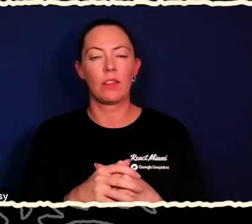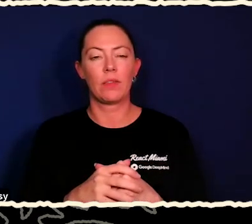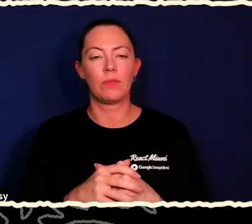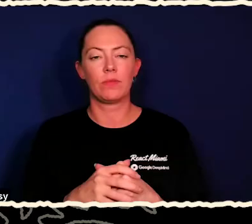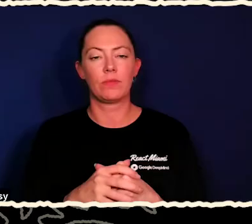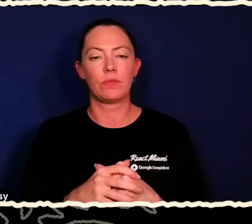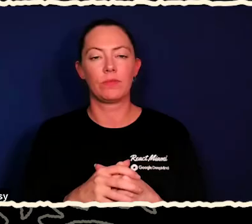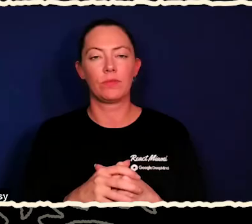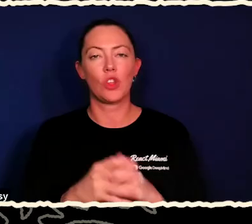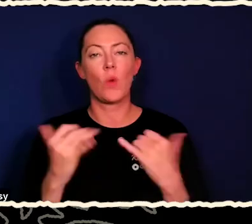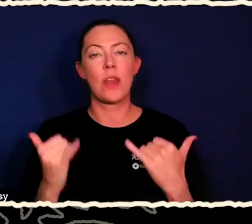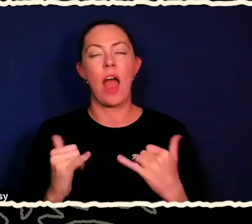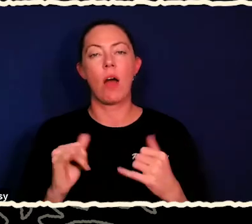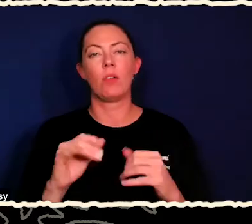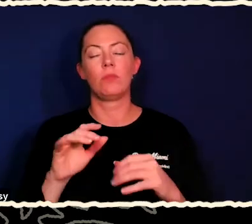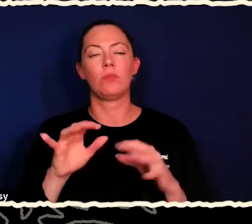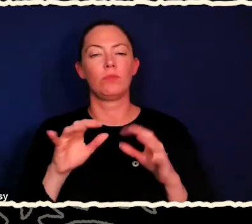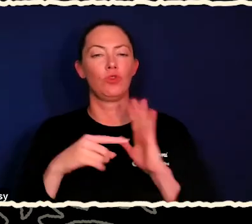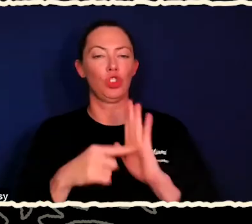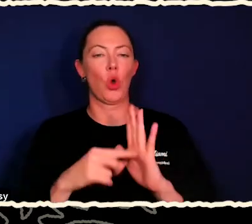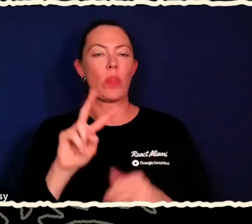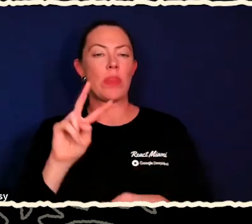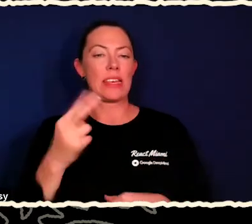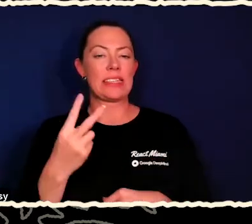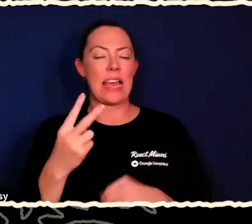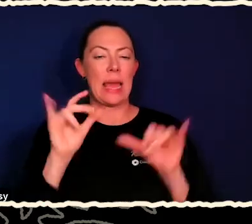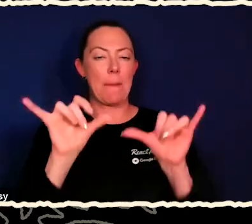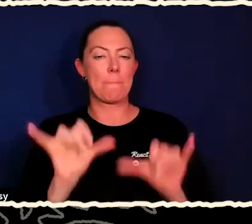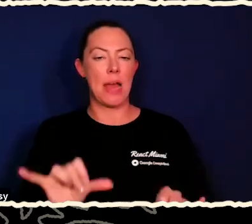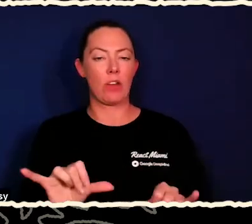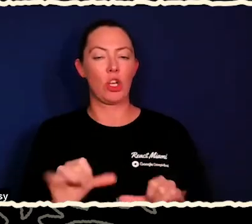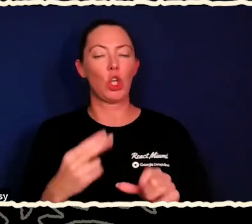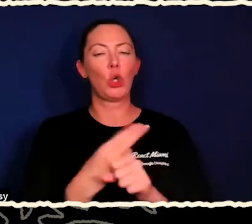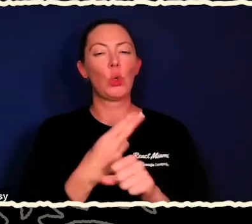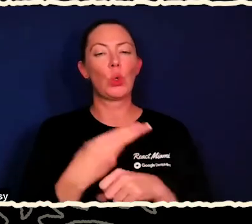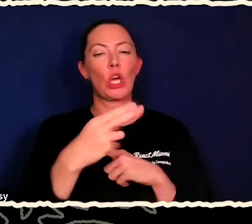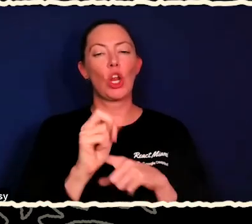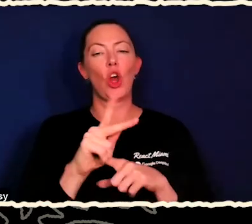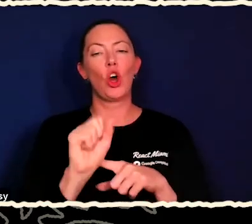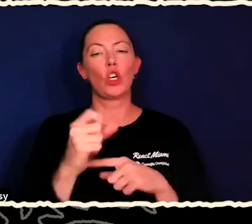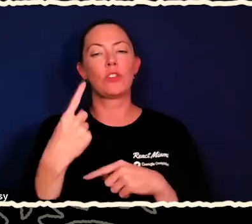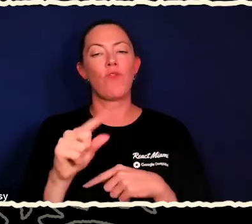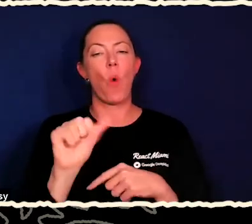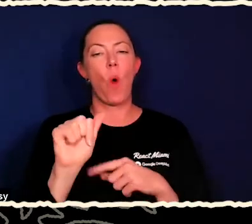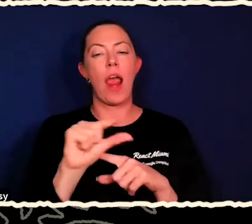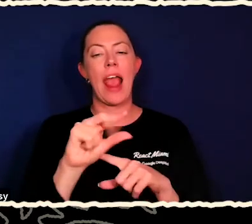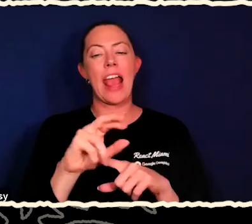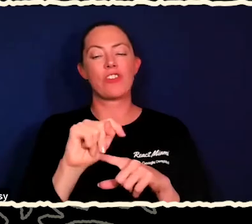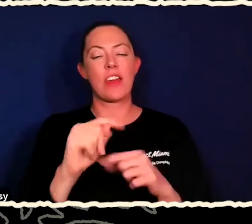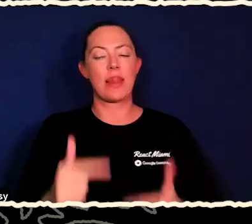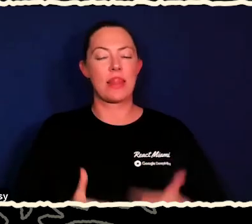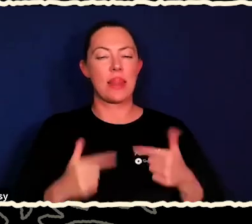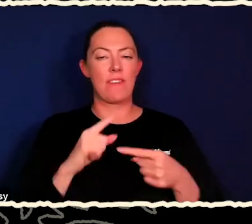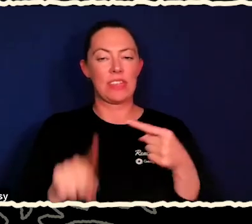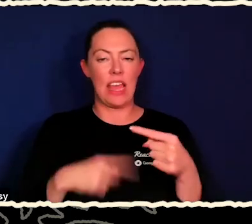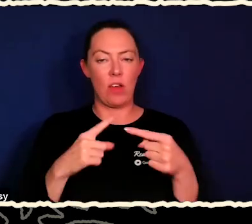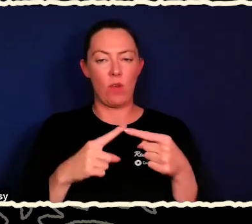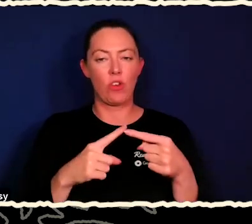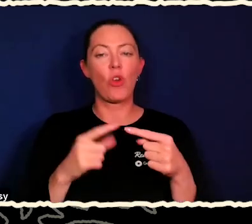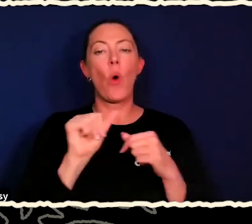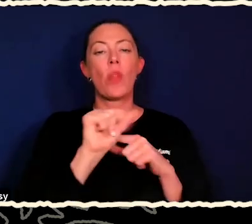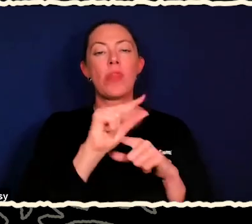On to the second pattern, using hooks as agent lifecycle. Agents have different phases, and the UI shouldn't be